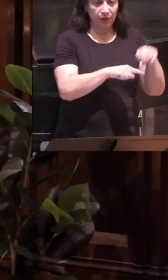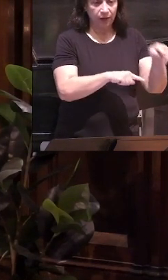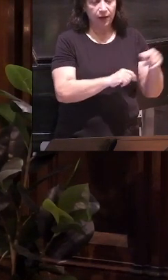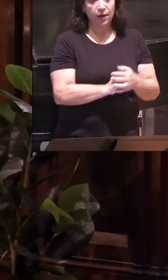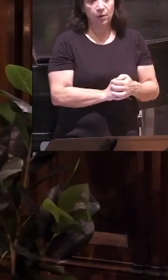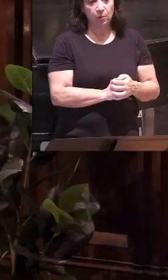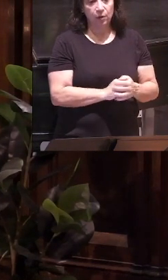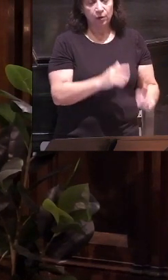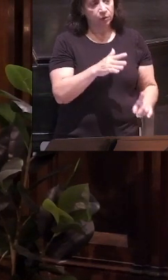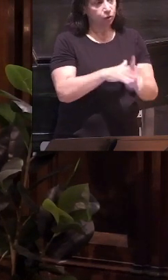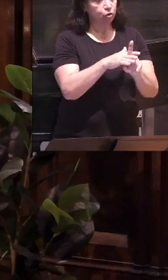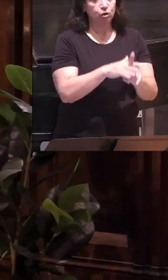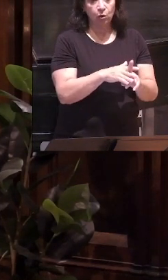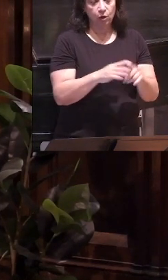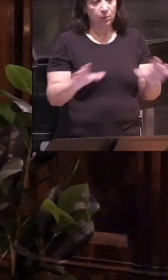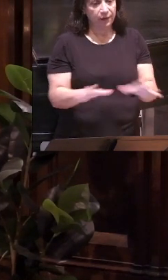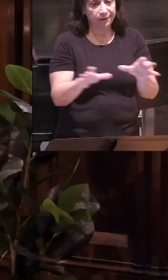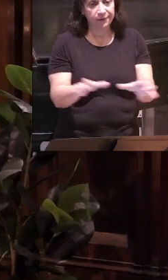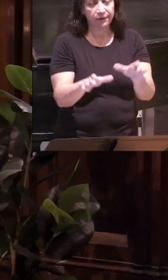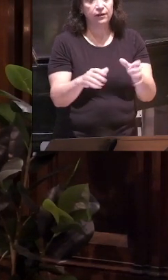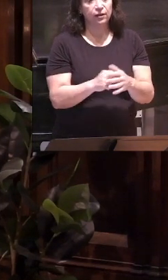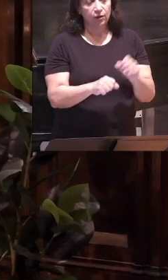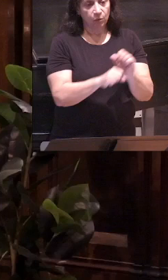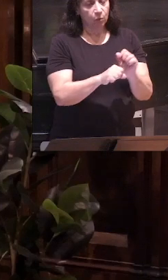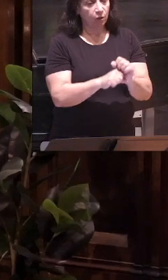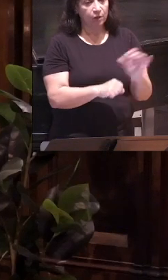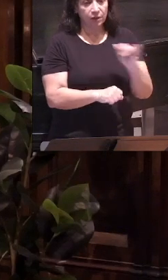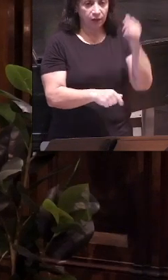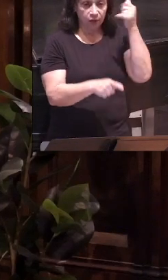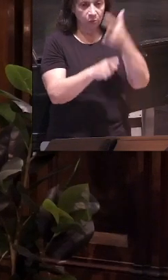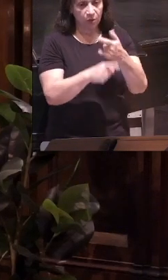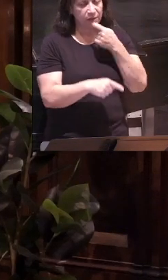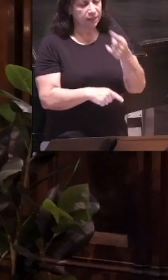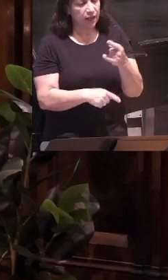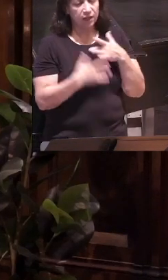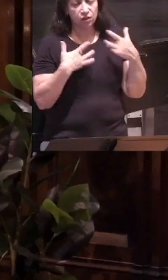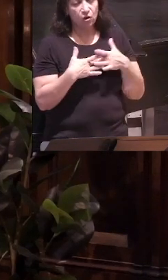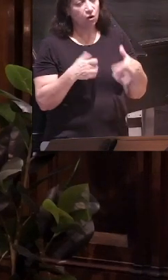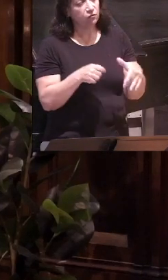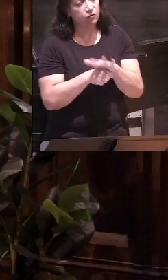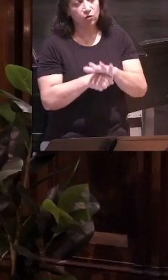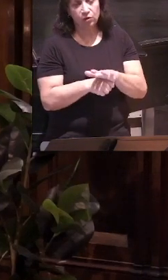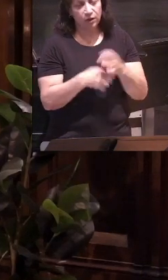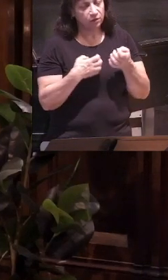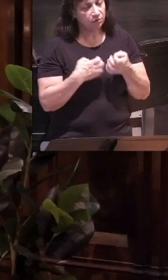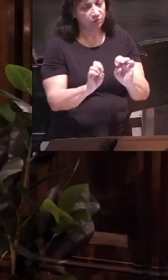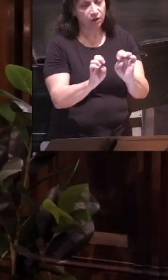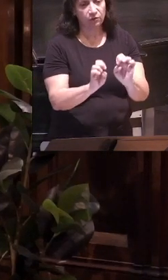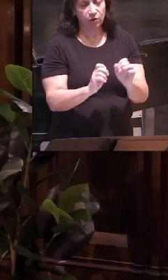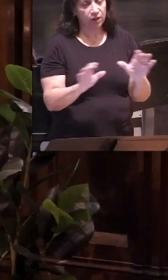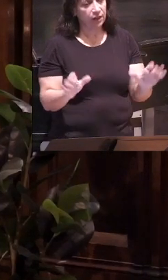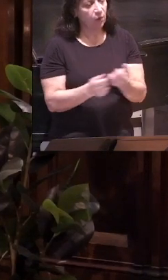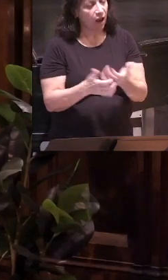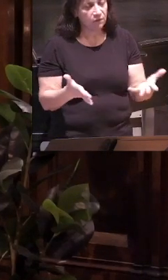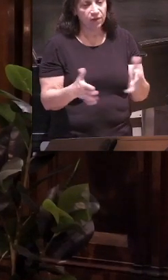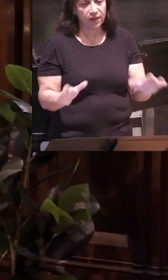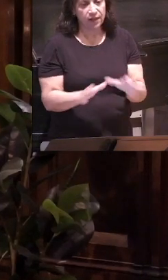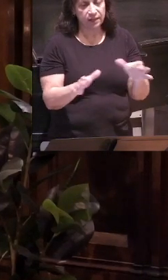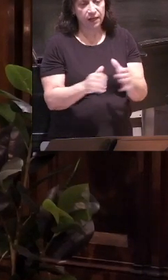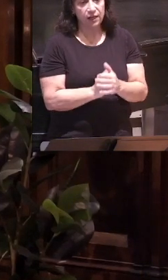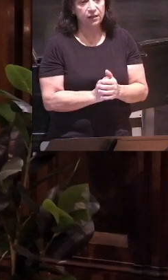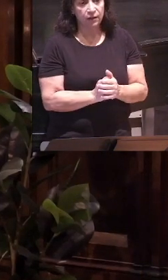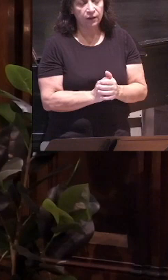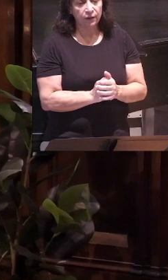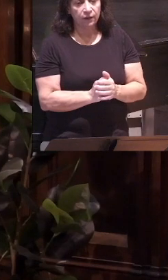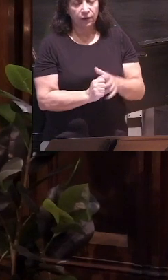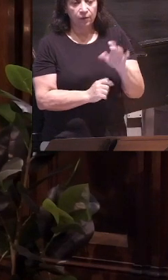brother that got stuff done. You know, like it was said before, he put his heart into everything that he did. And, you know, that's not necessarily the case for